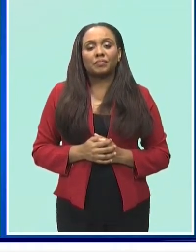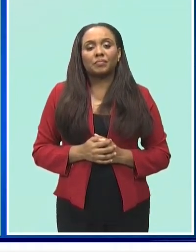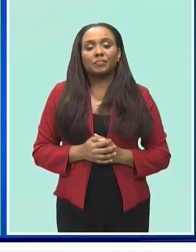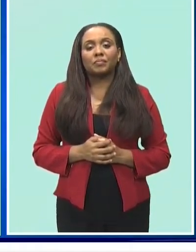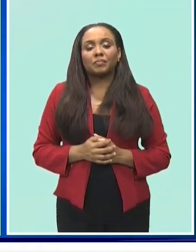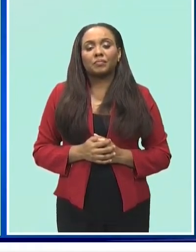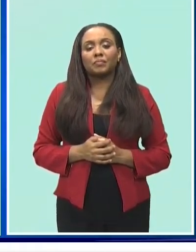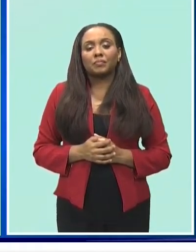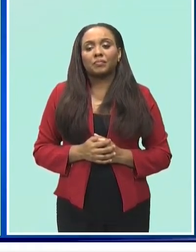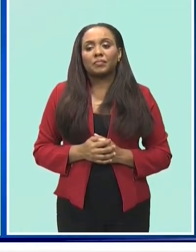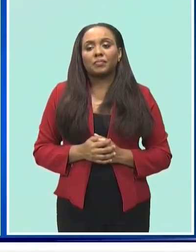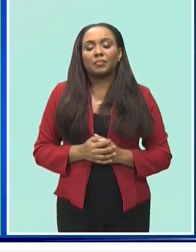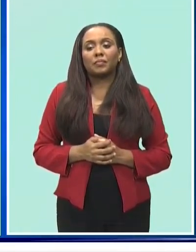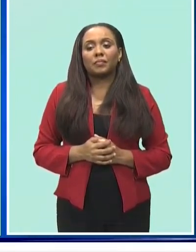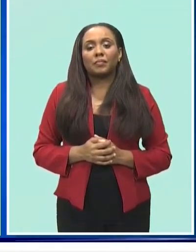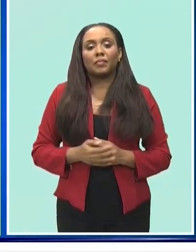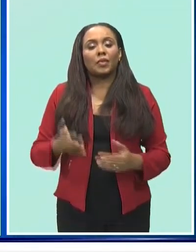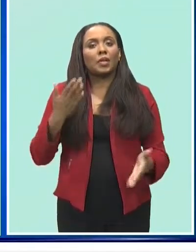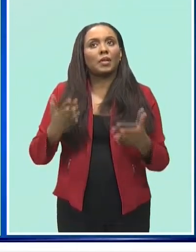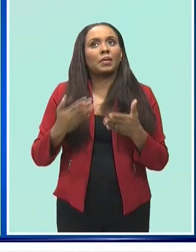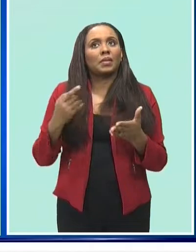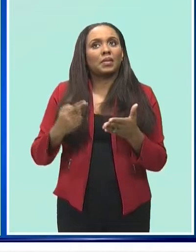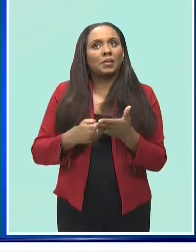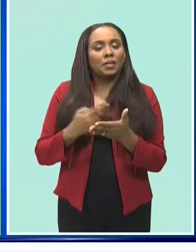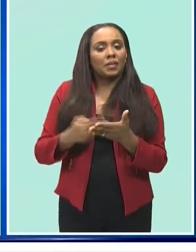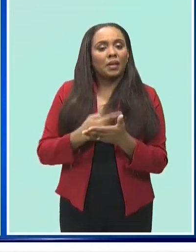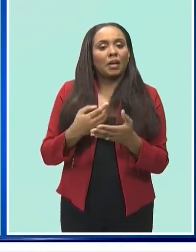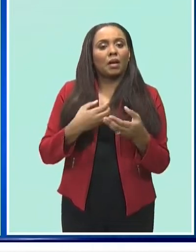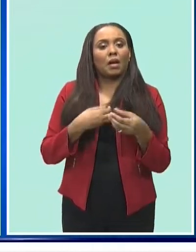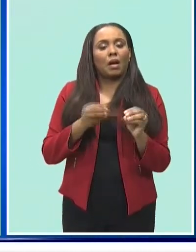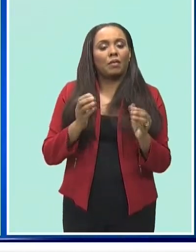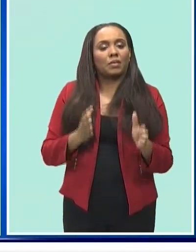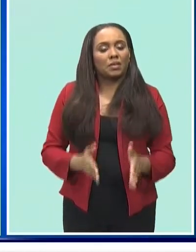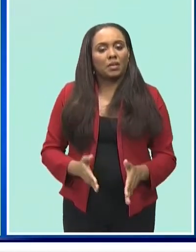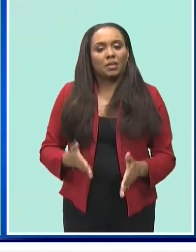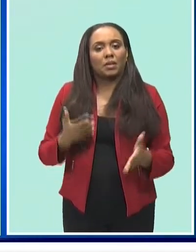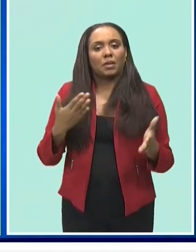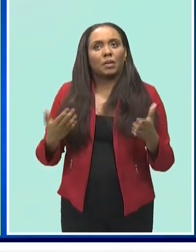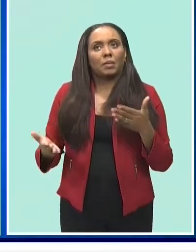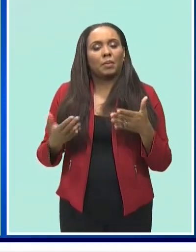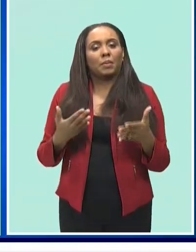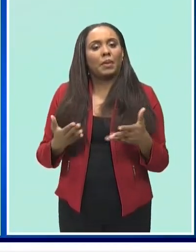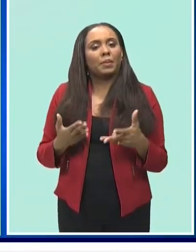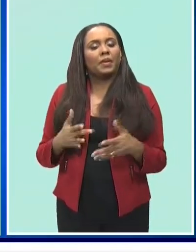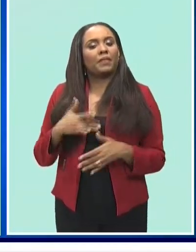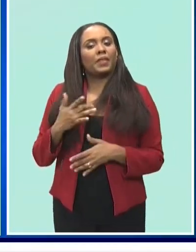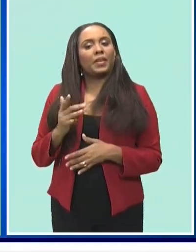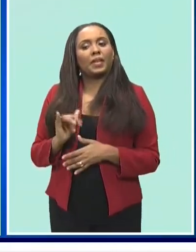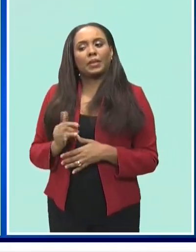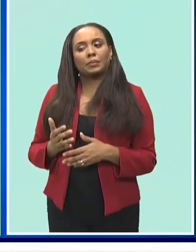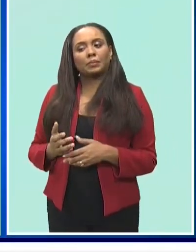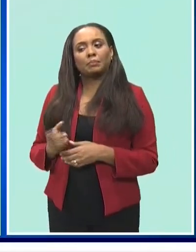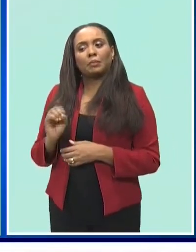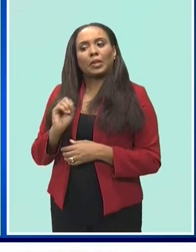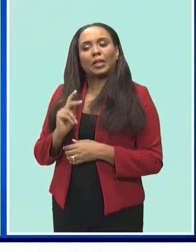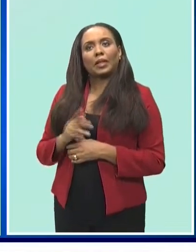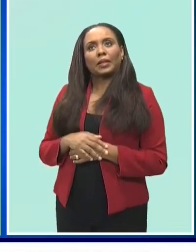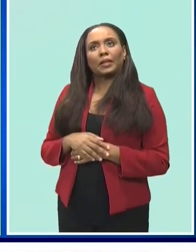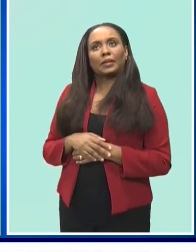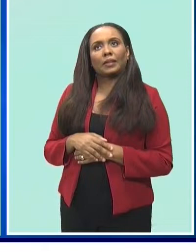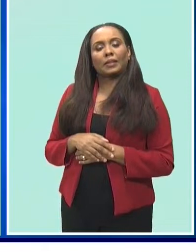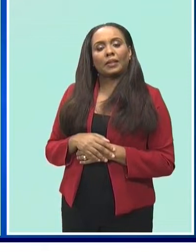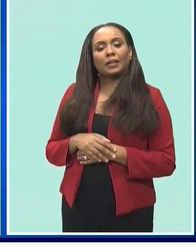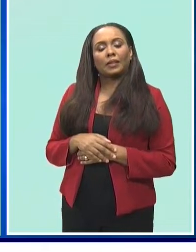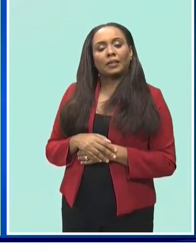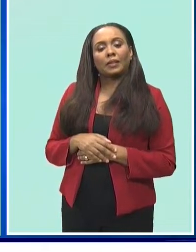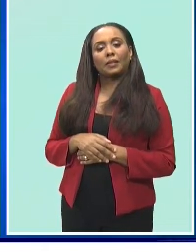officers may be encouraged, I'm very careful, to not